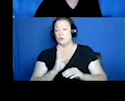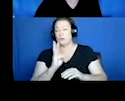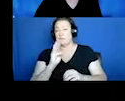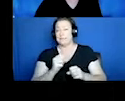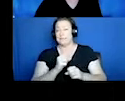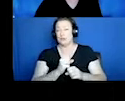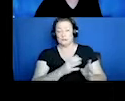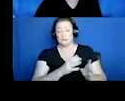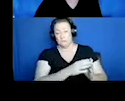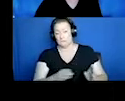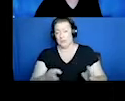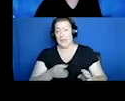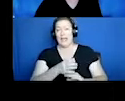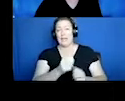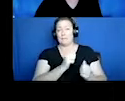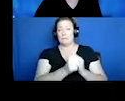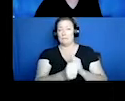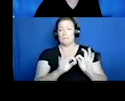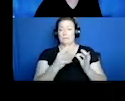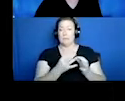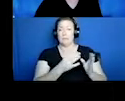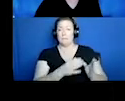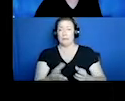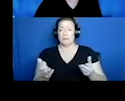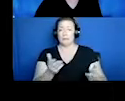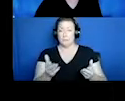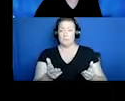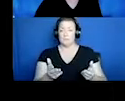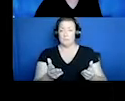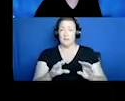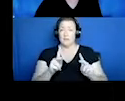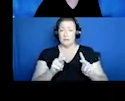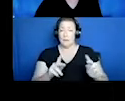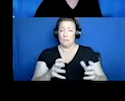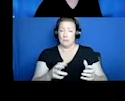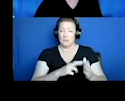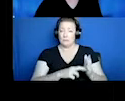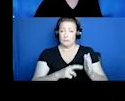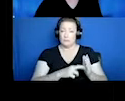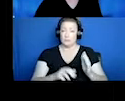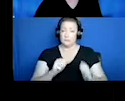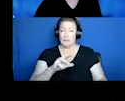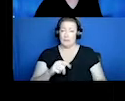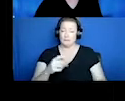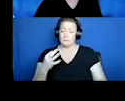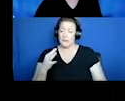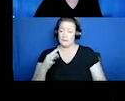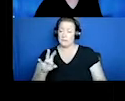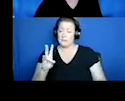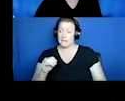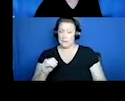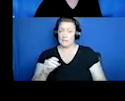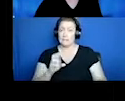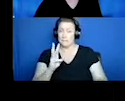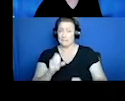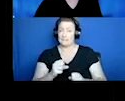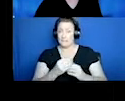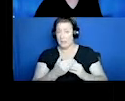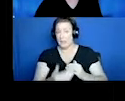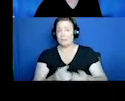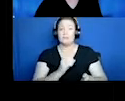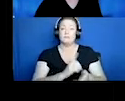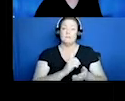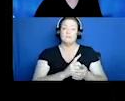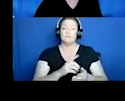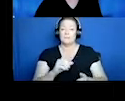the passing of the Family Planning Services and Population Research Act of 1970, physicians and clinical providers